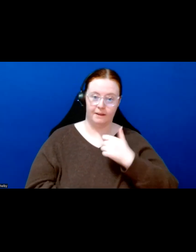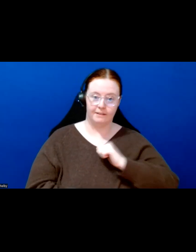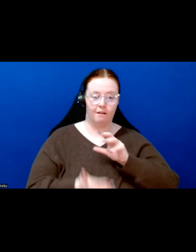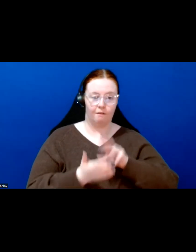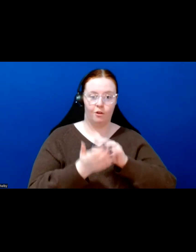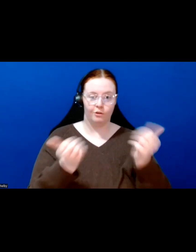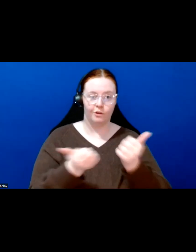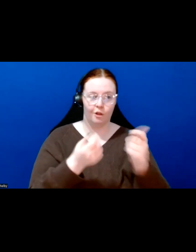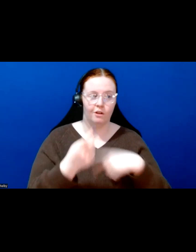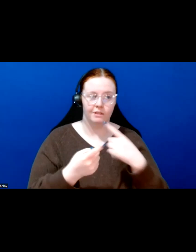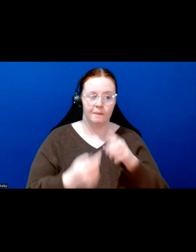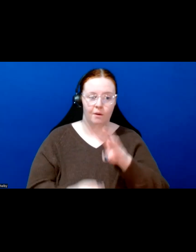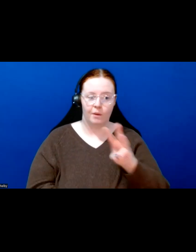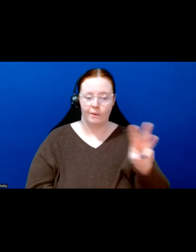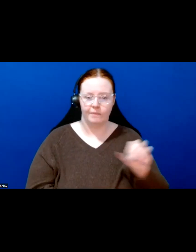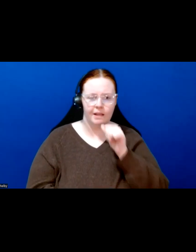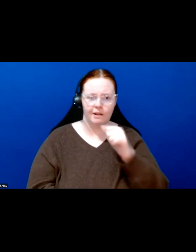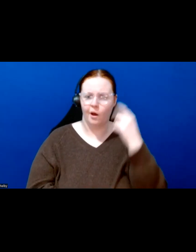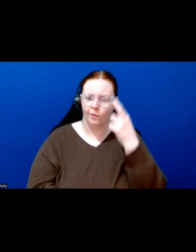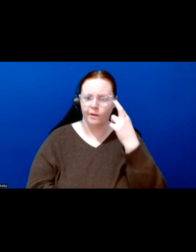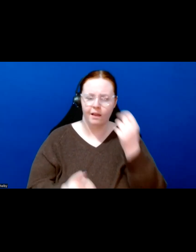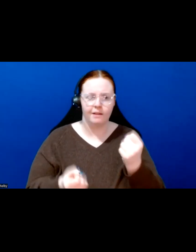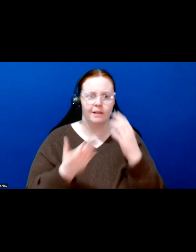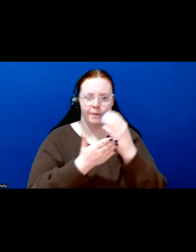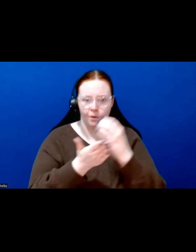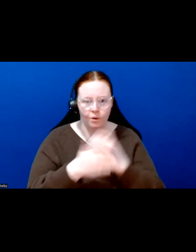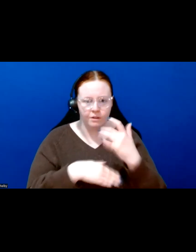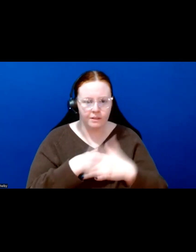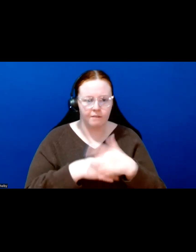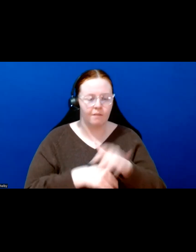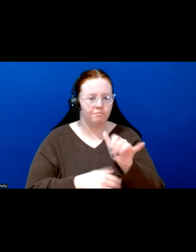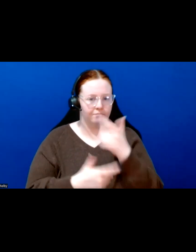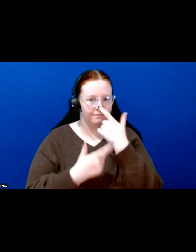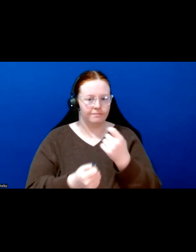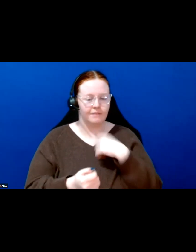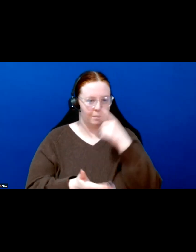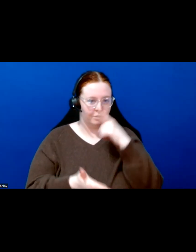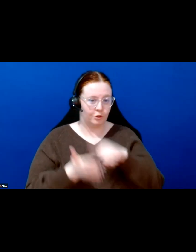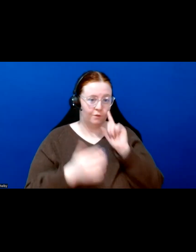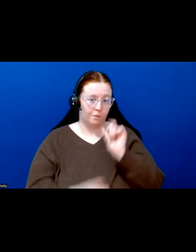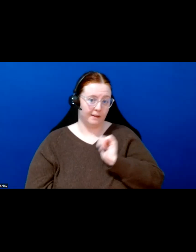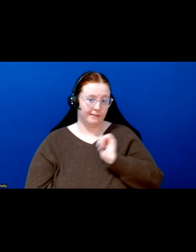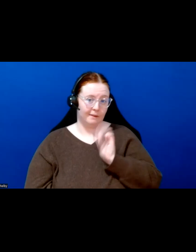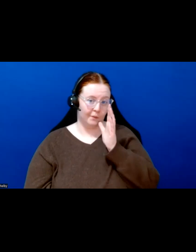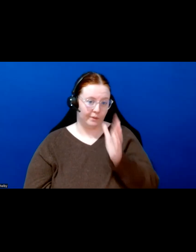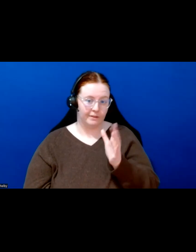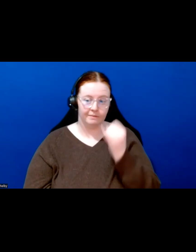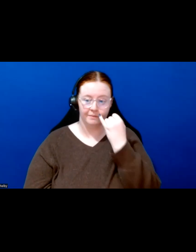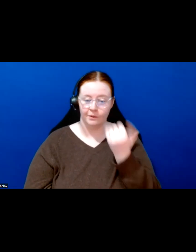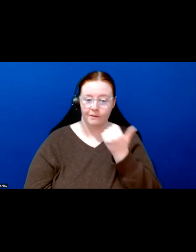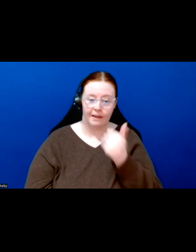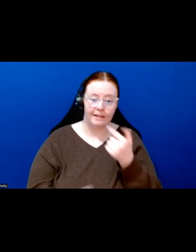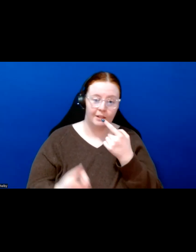didn't realize the amount of courses that were out there as well. So I will definitely be having a look at that myself. So if anybody has any questions, you